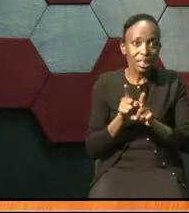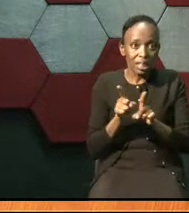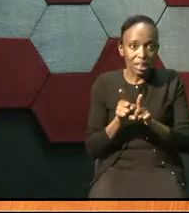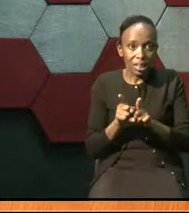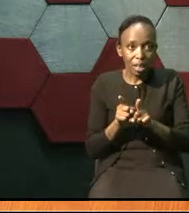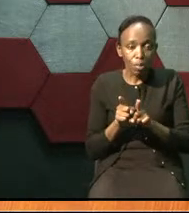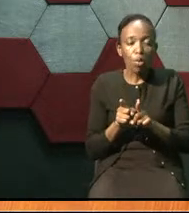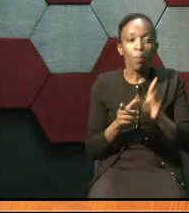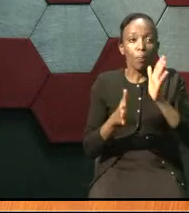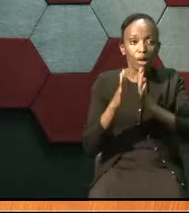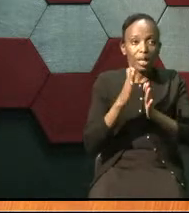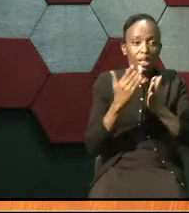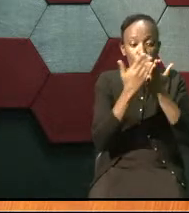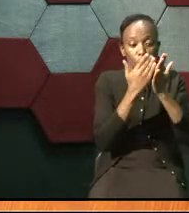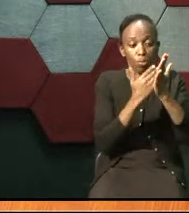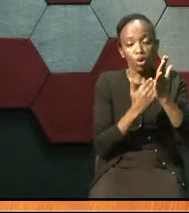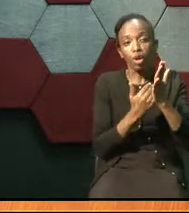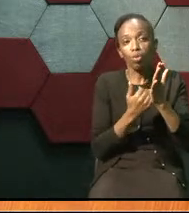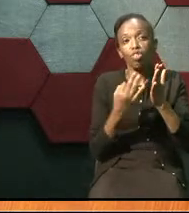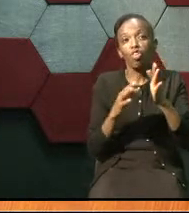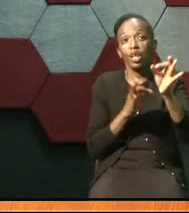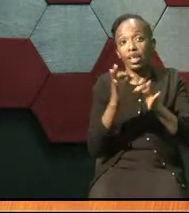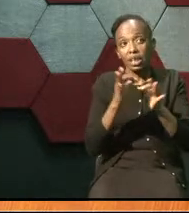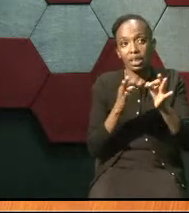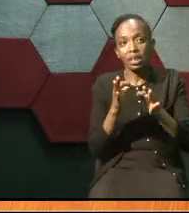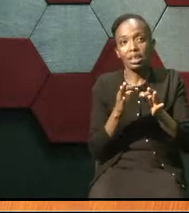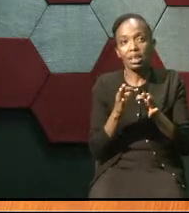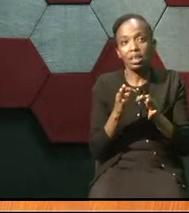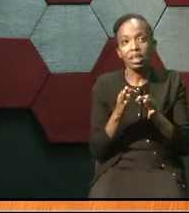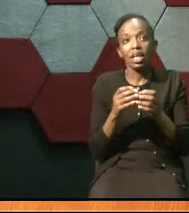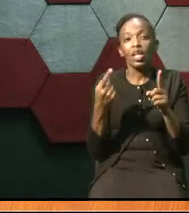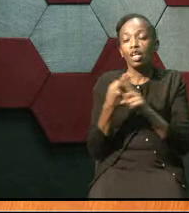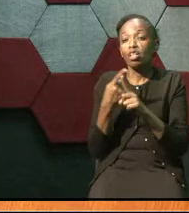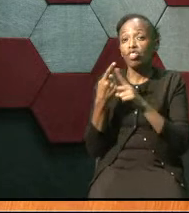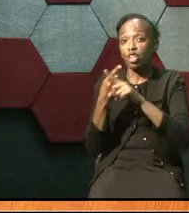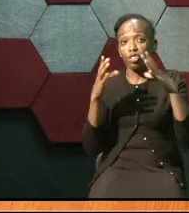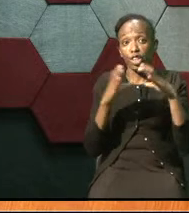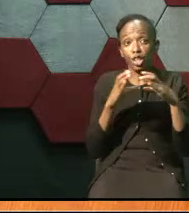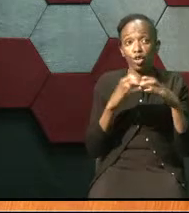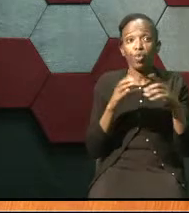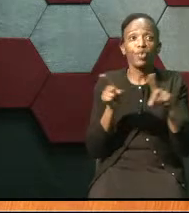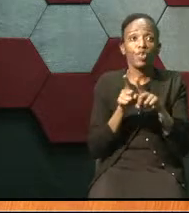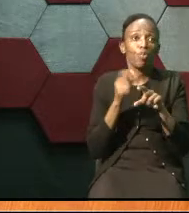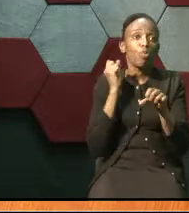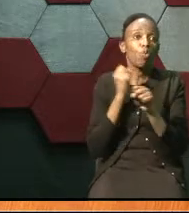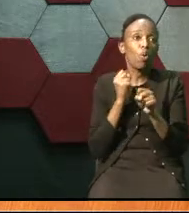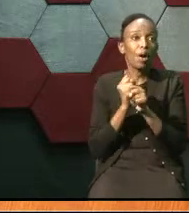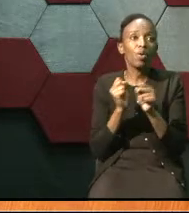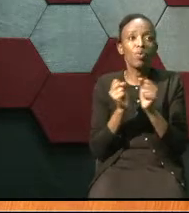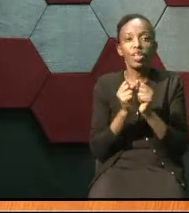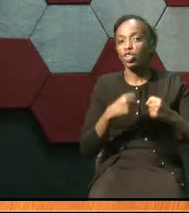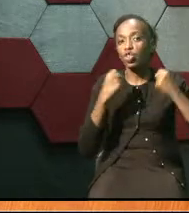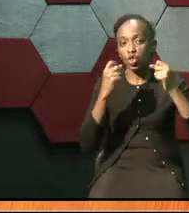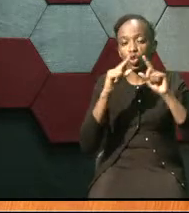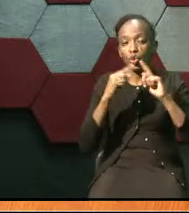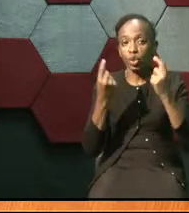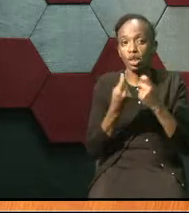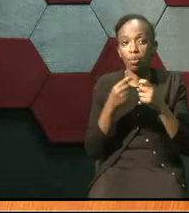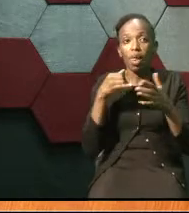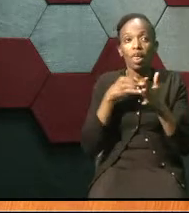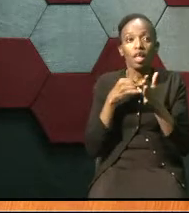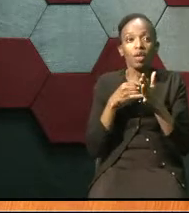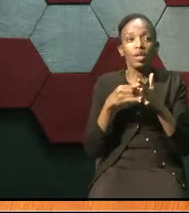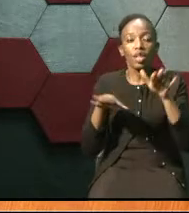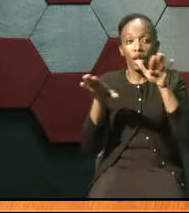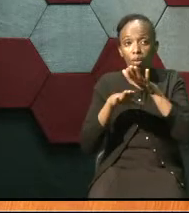the criteria, for the judging the various categories. And she worked with a strong team, including